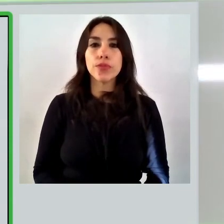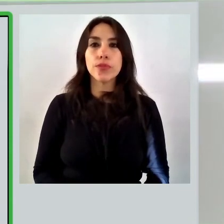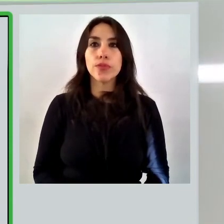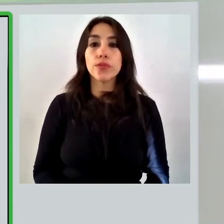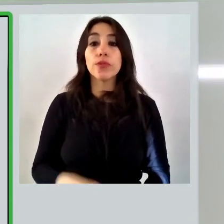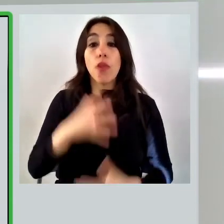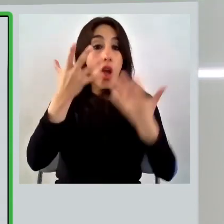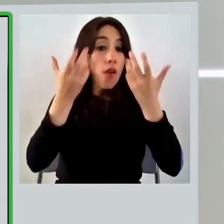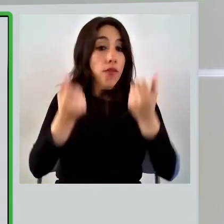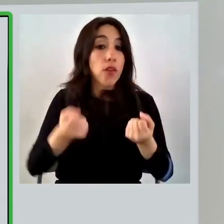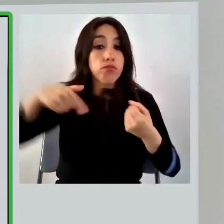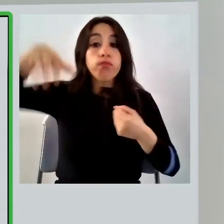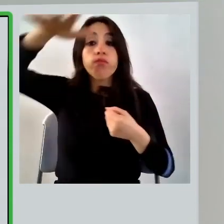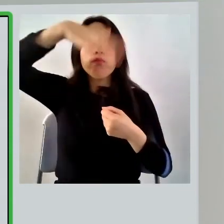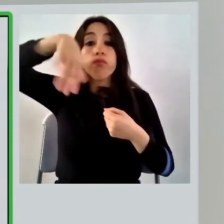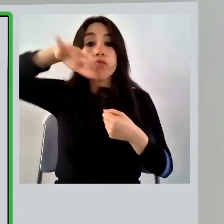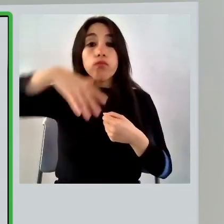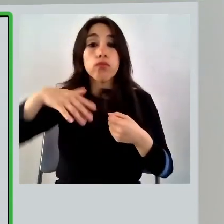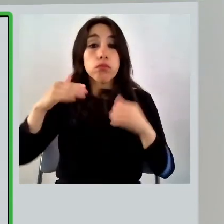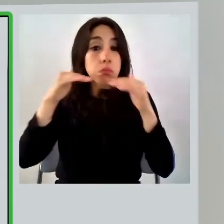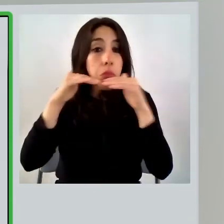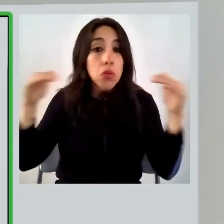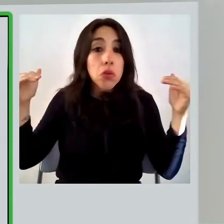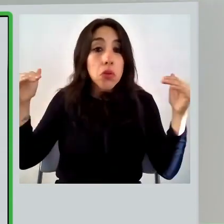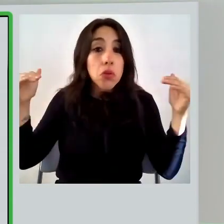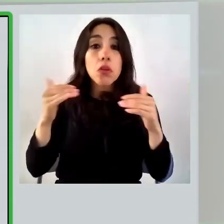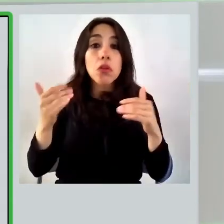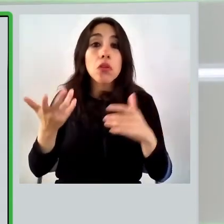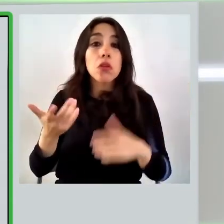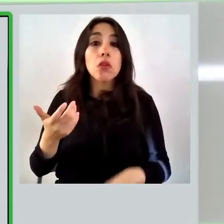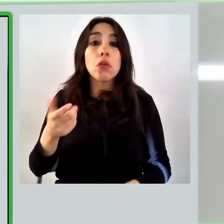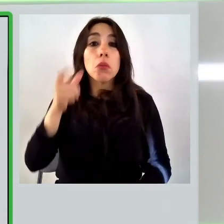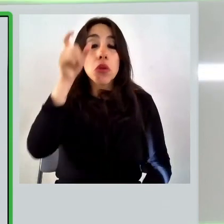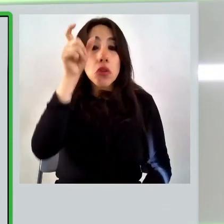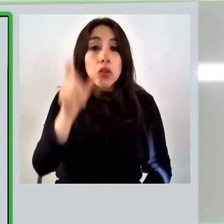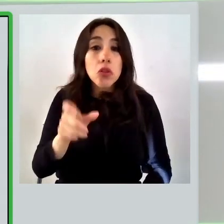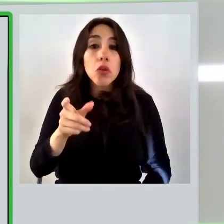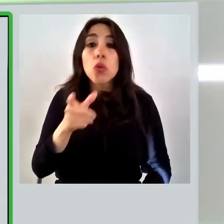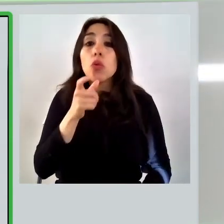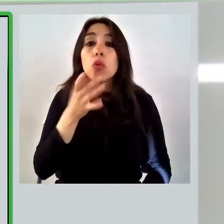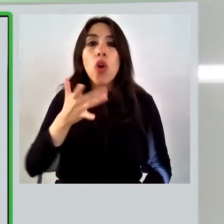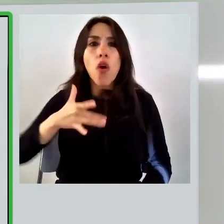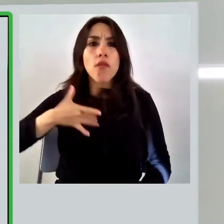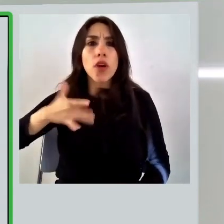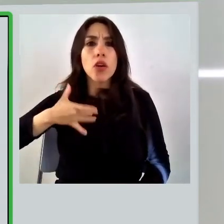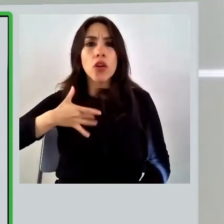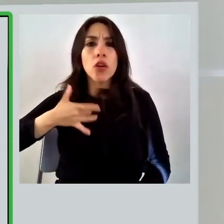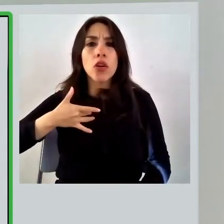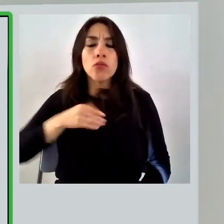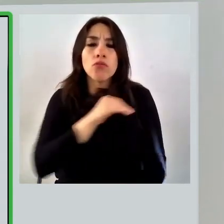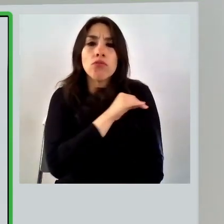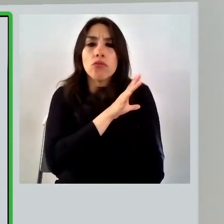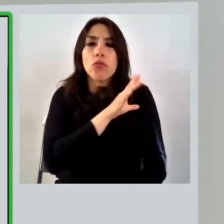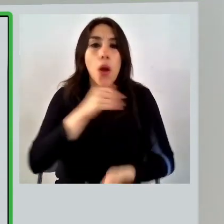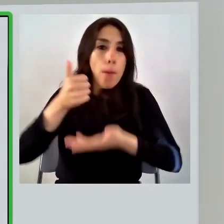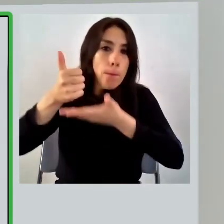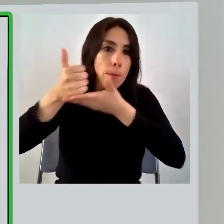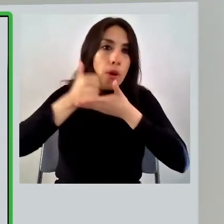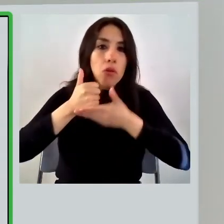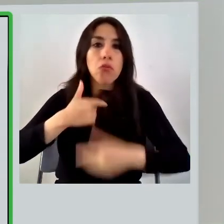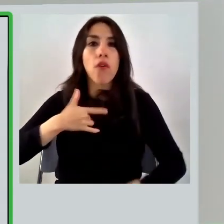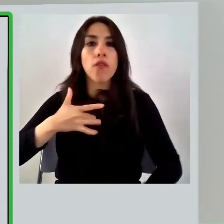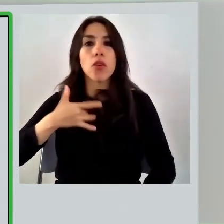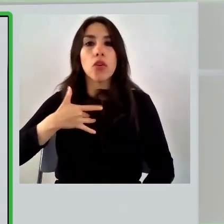satisfaction and aspirations and a higher sense of confidence and belonging. And I should say this is analysis we did